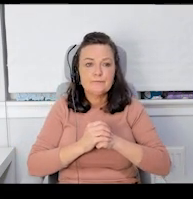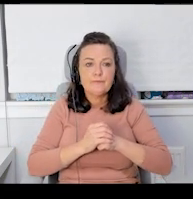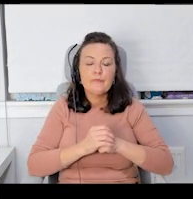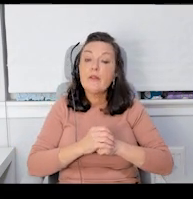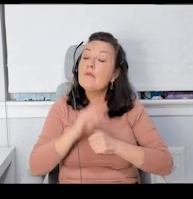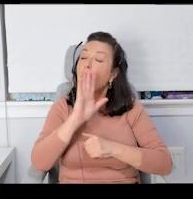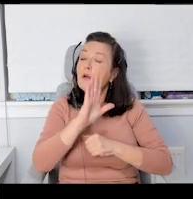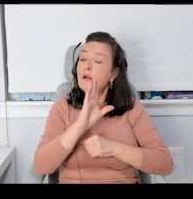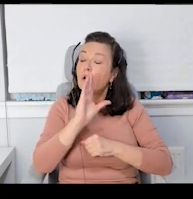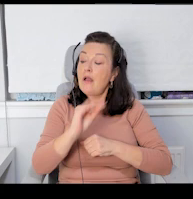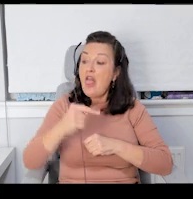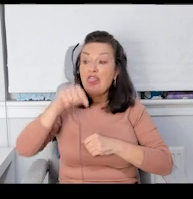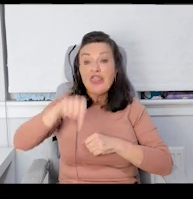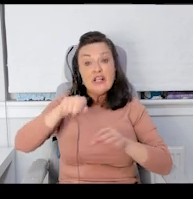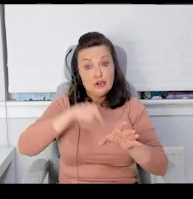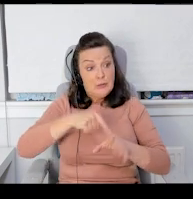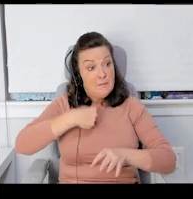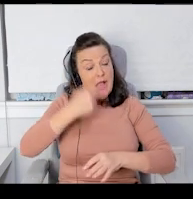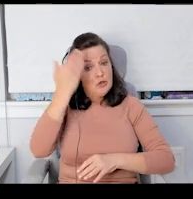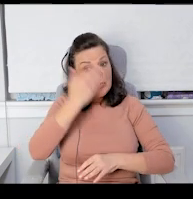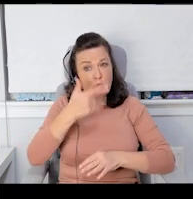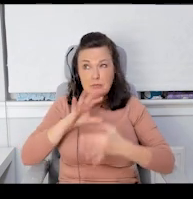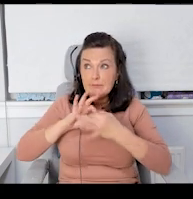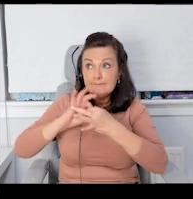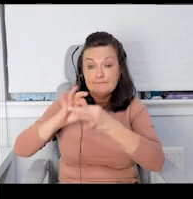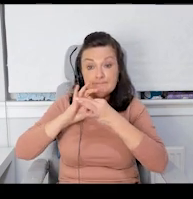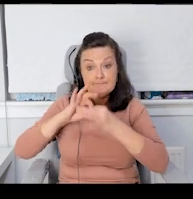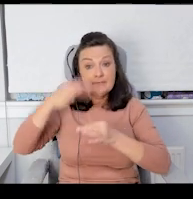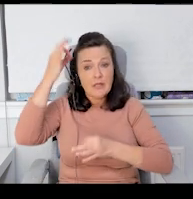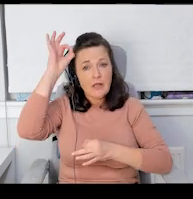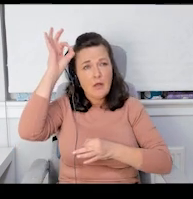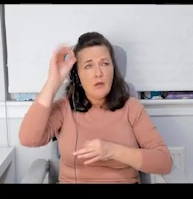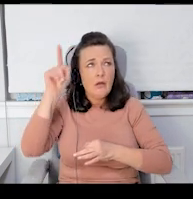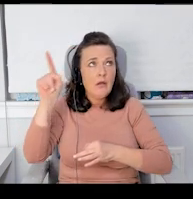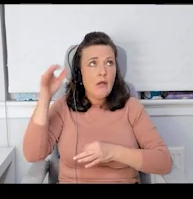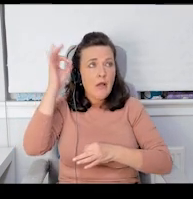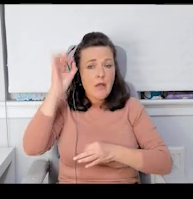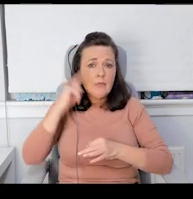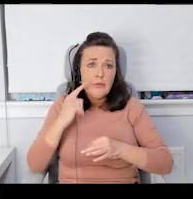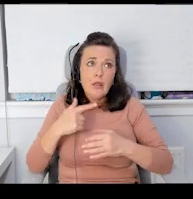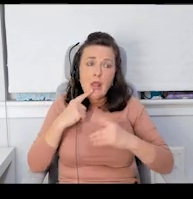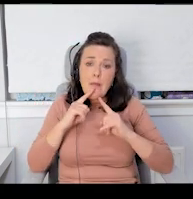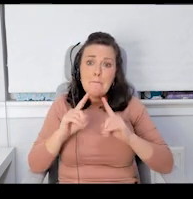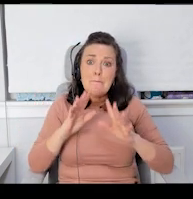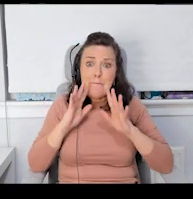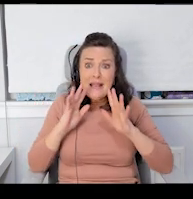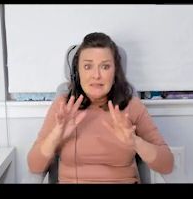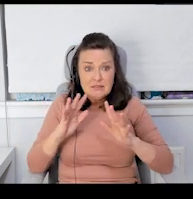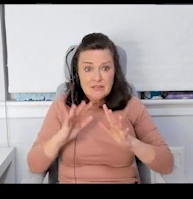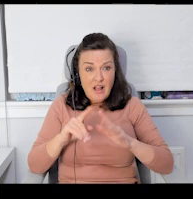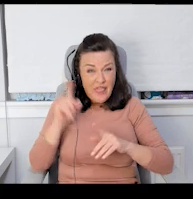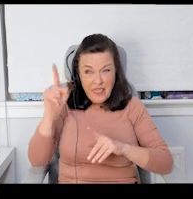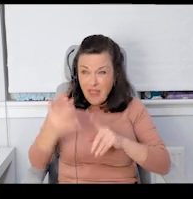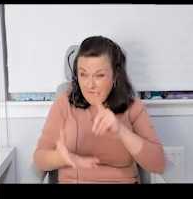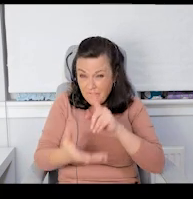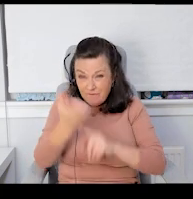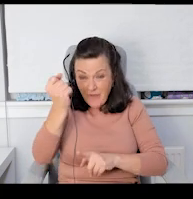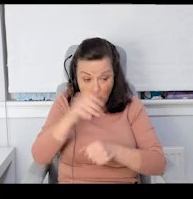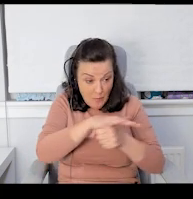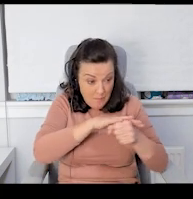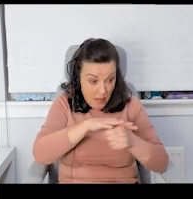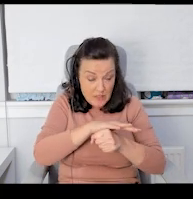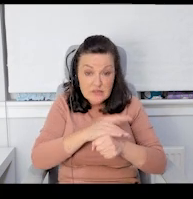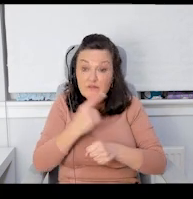have liaised with our council, and they have been amazing. They have offered to find the placements for our early